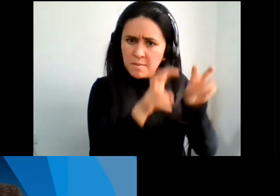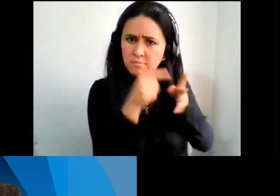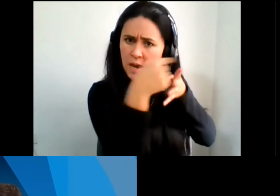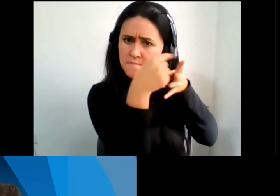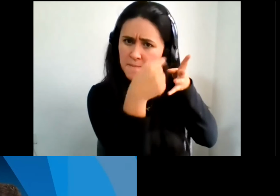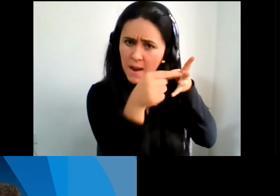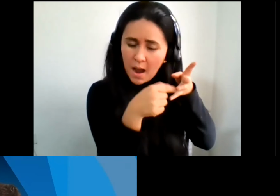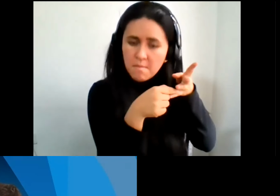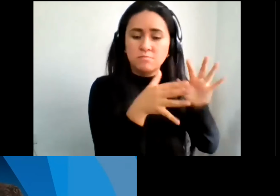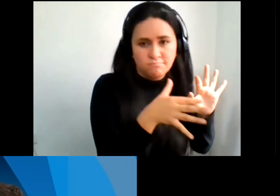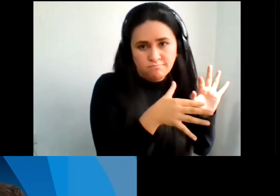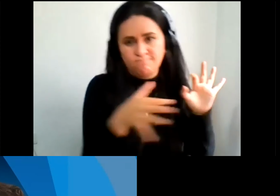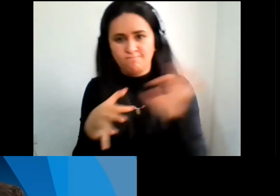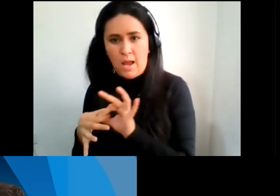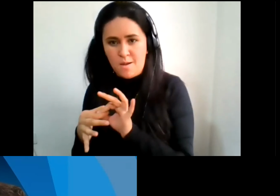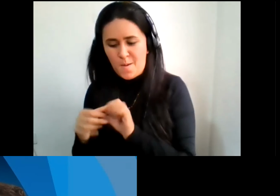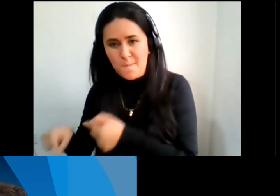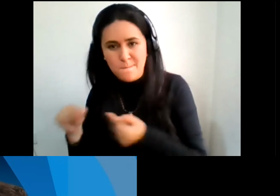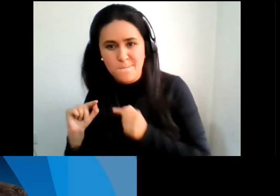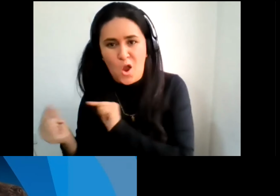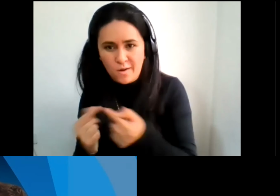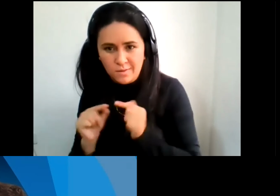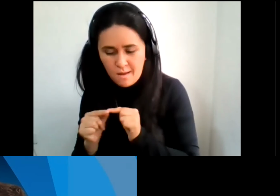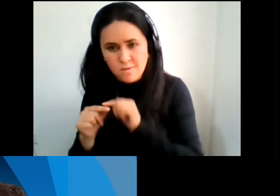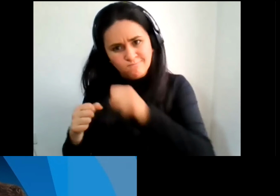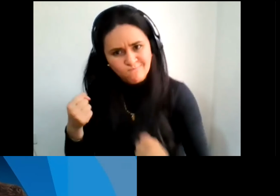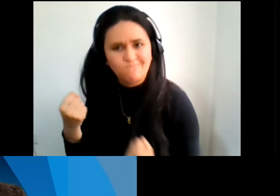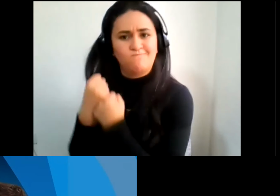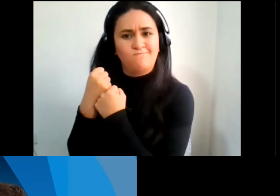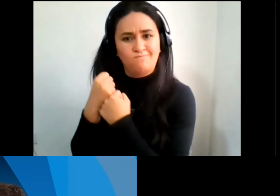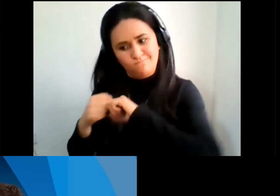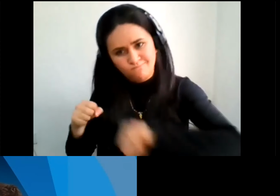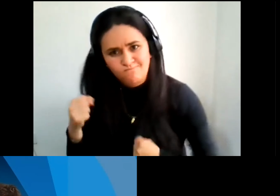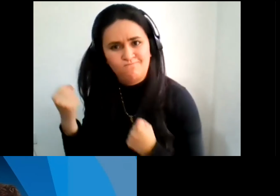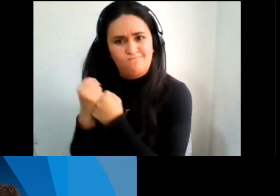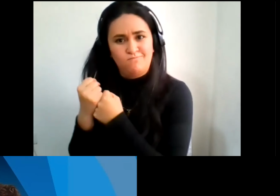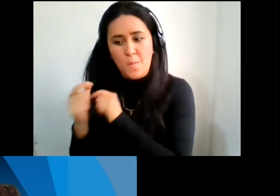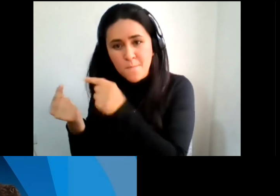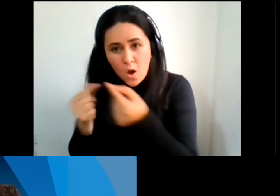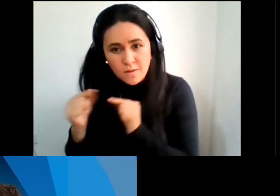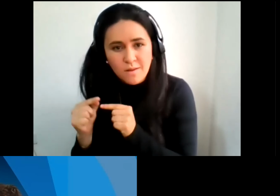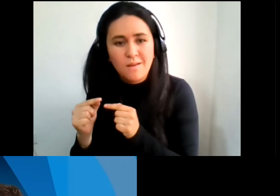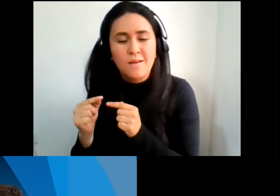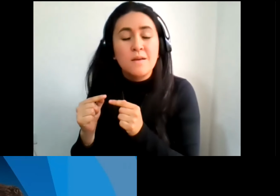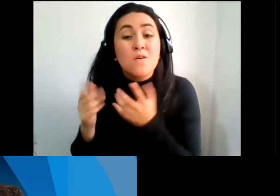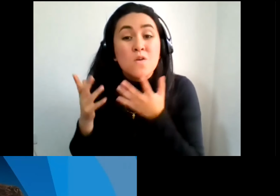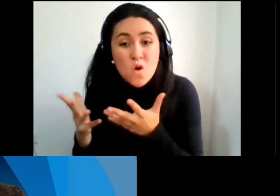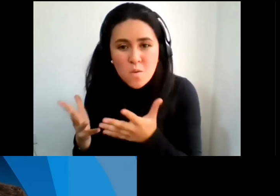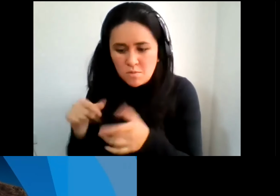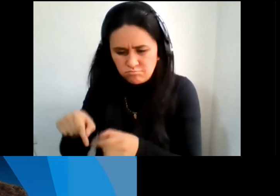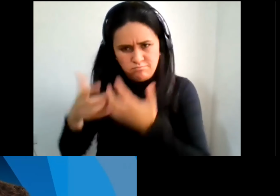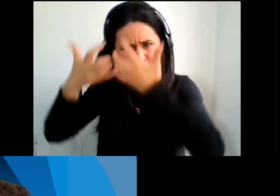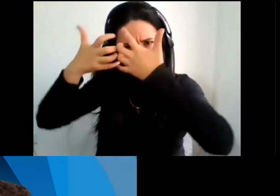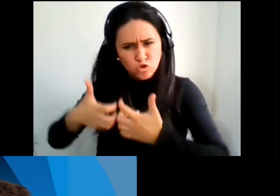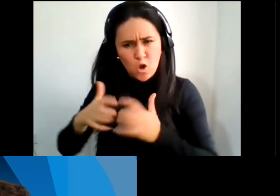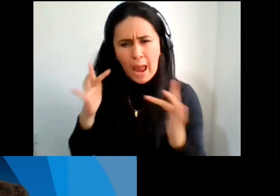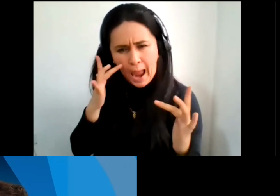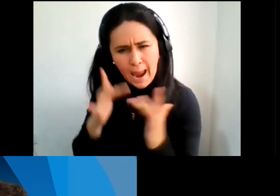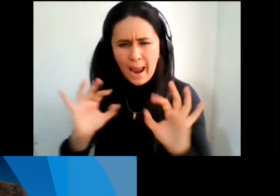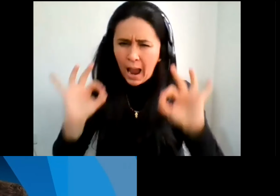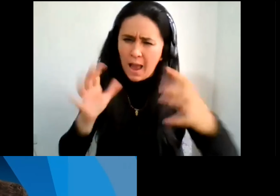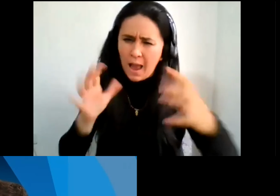way will be supporting the policy cycle of the conceptual framework of the